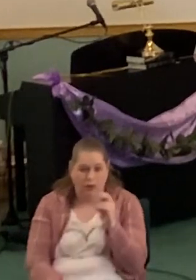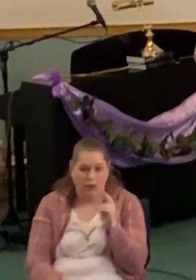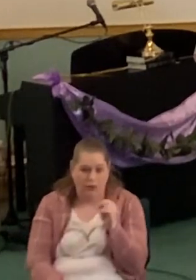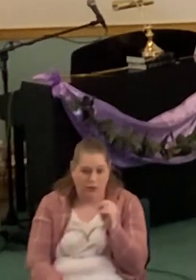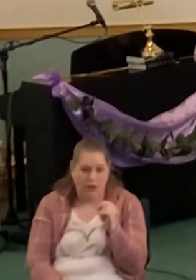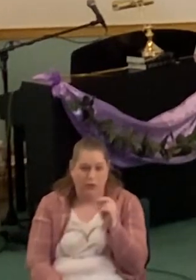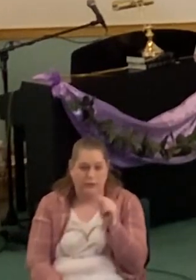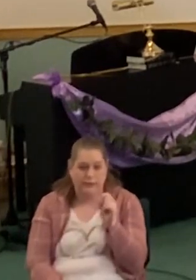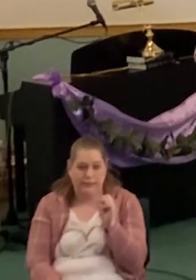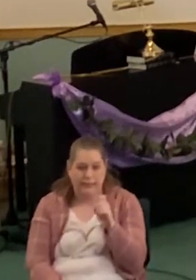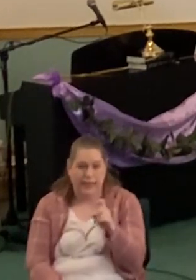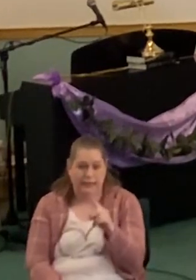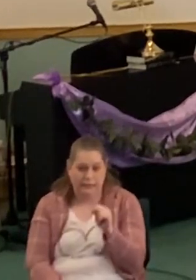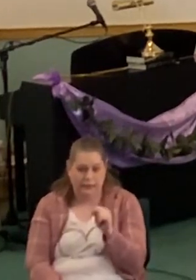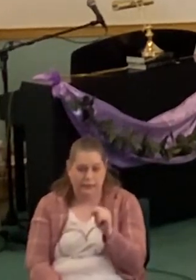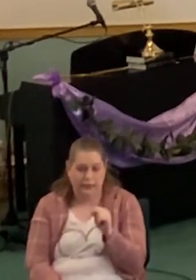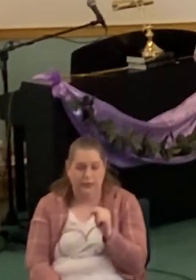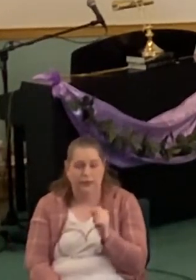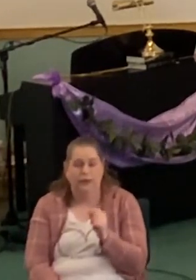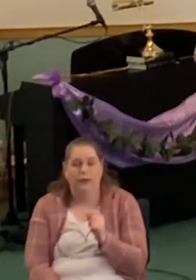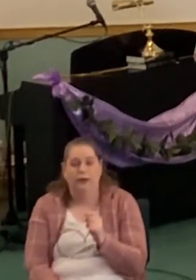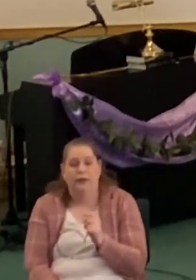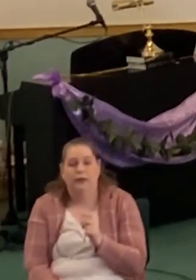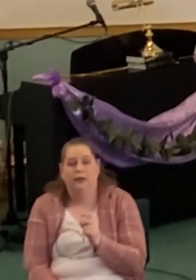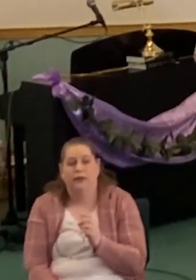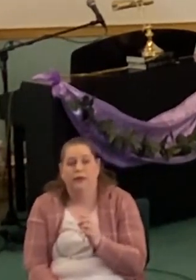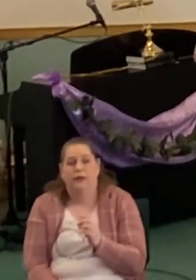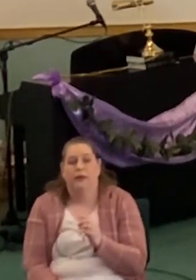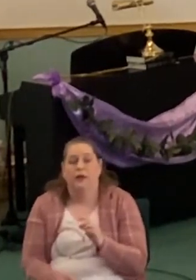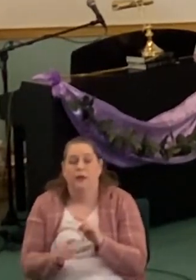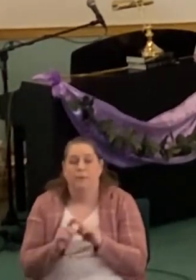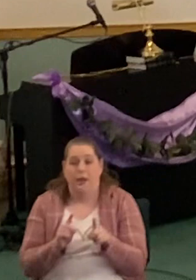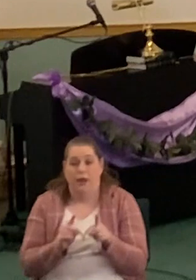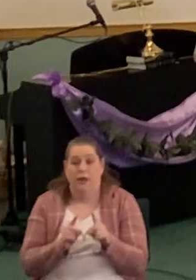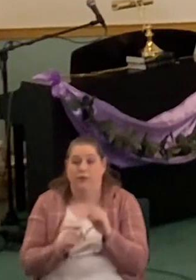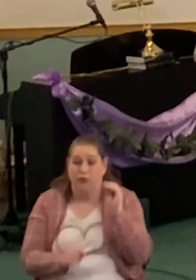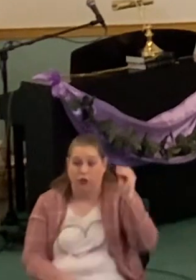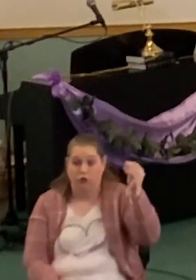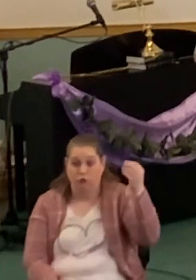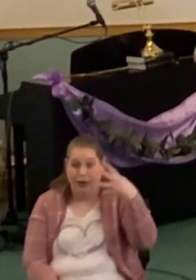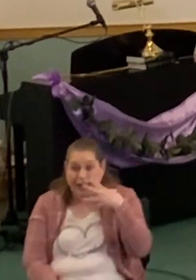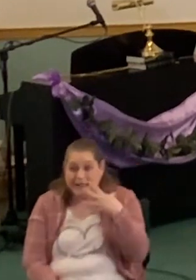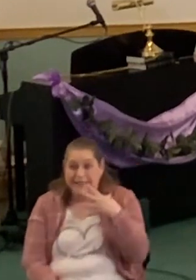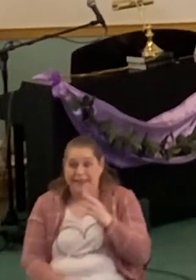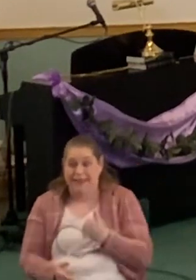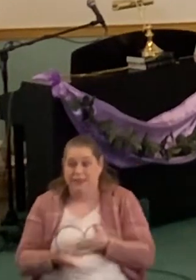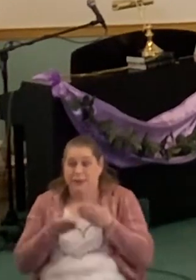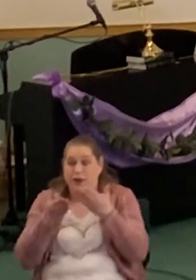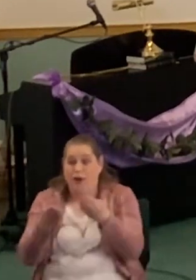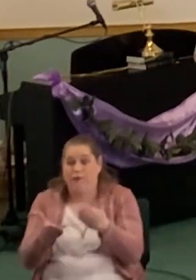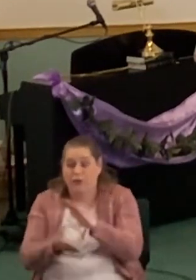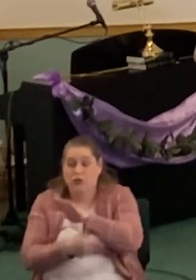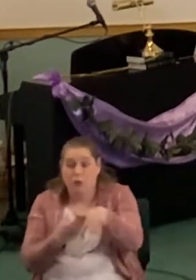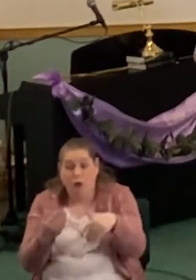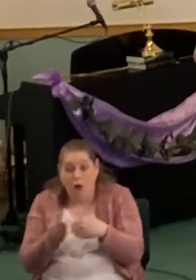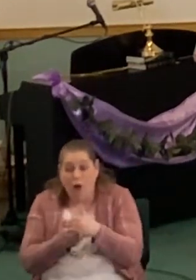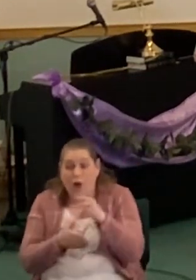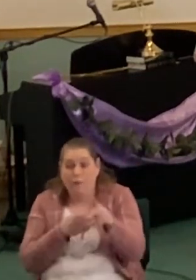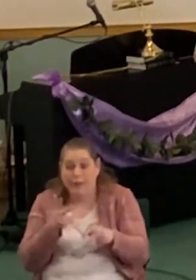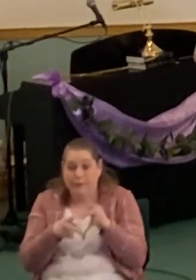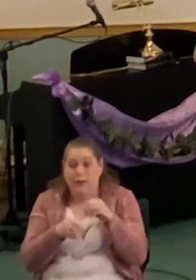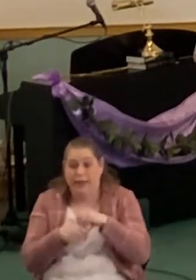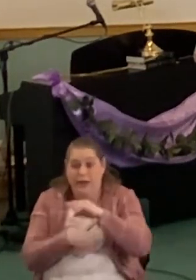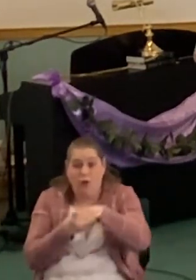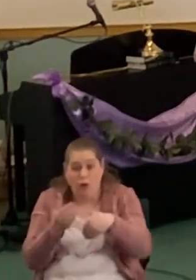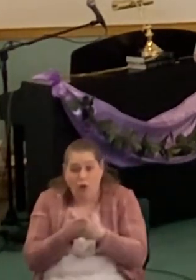quotes Habakkuk 1:5 when he's talking about the grace that has been offered to all people in all nations,